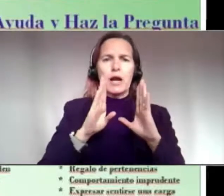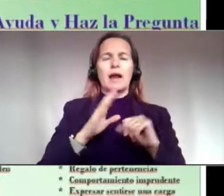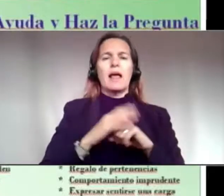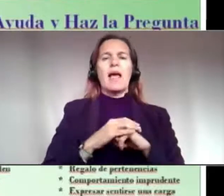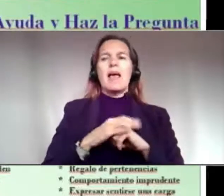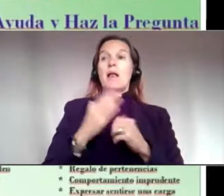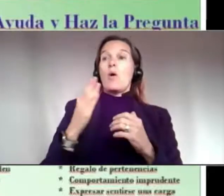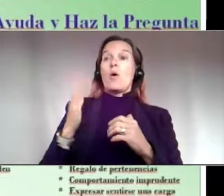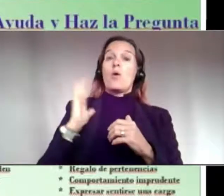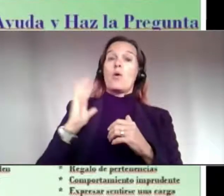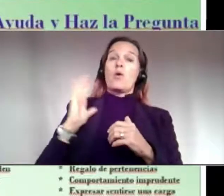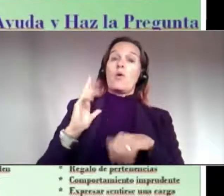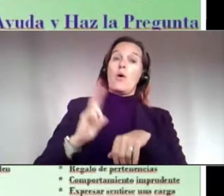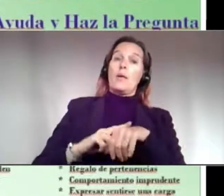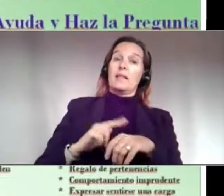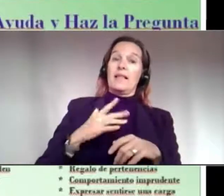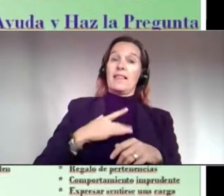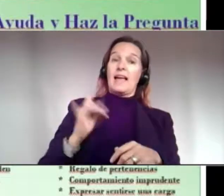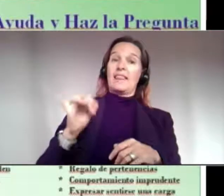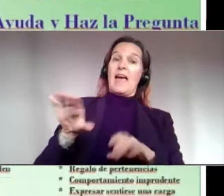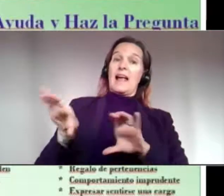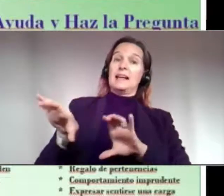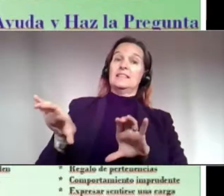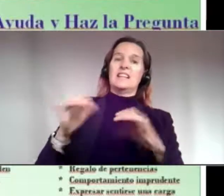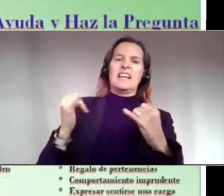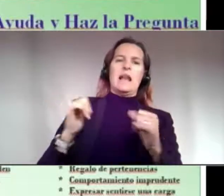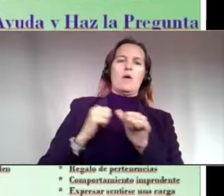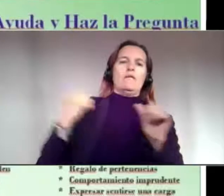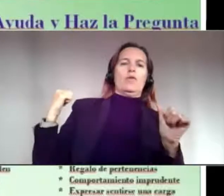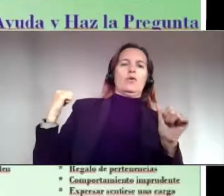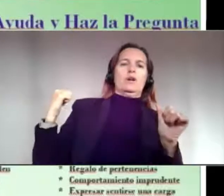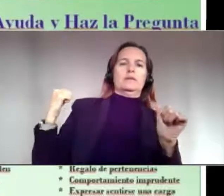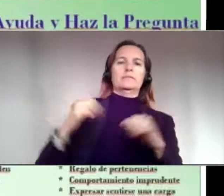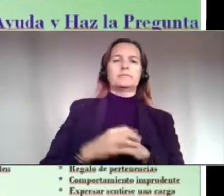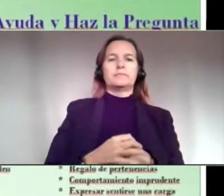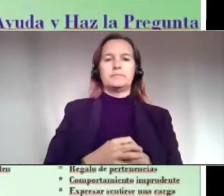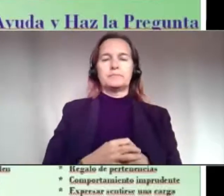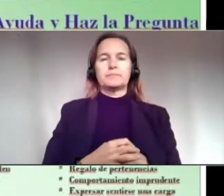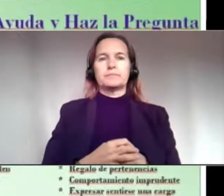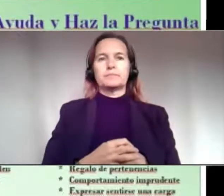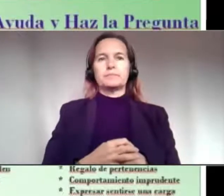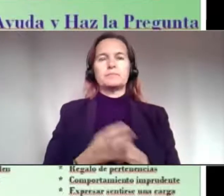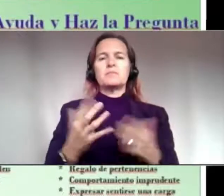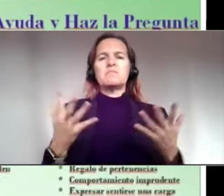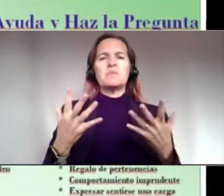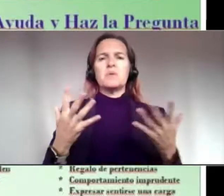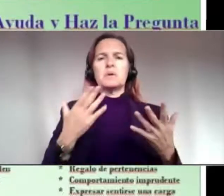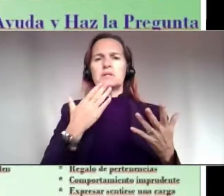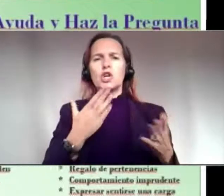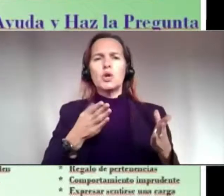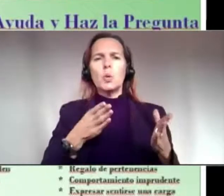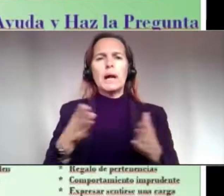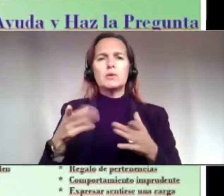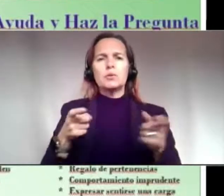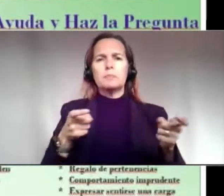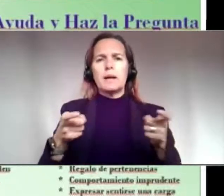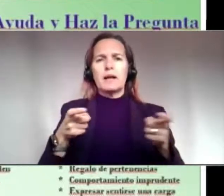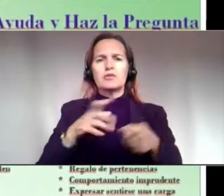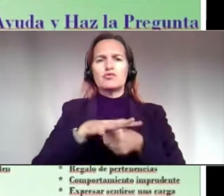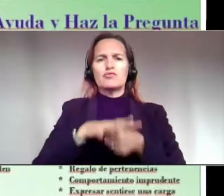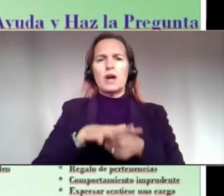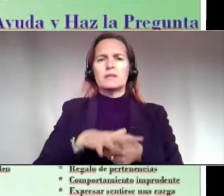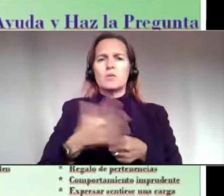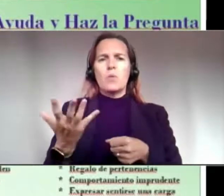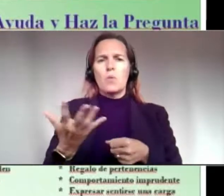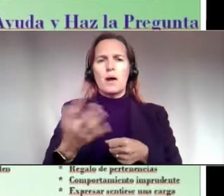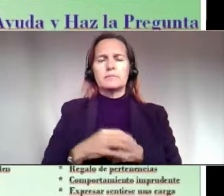activities they enjoyed doing in the past. So, to look at some tips to help us manage our stress in these times,